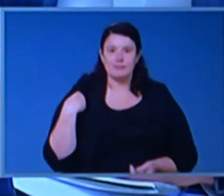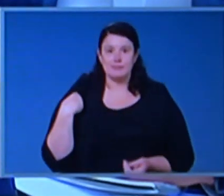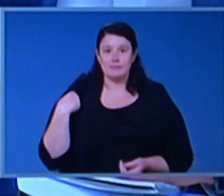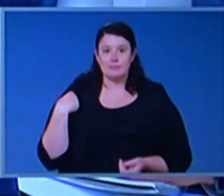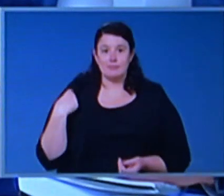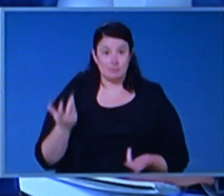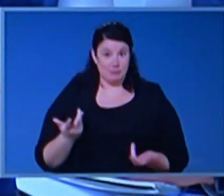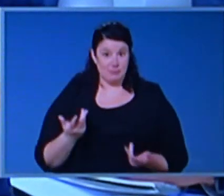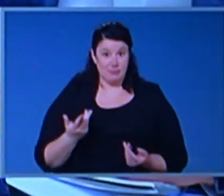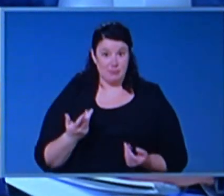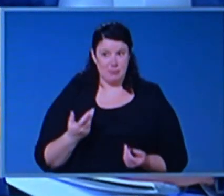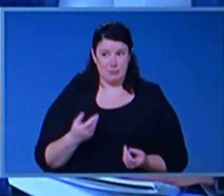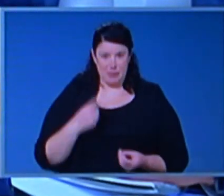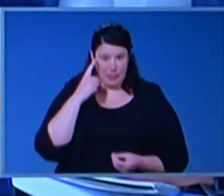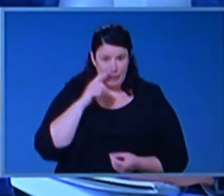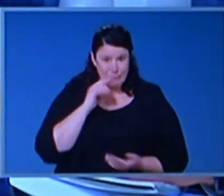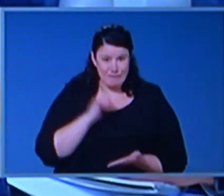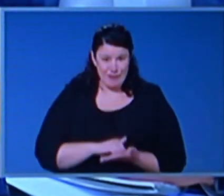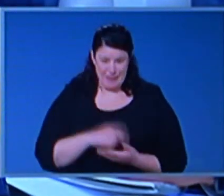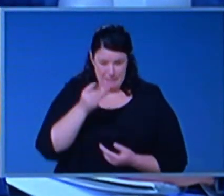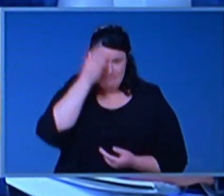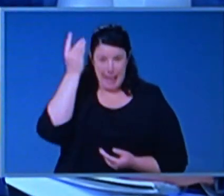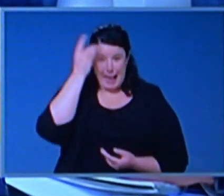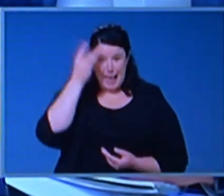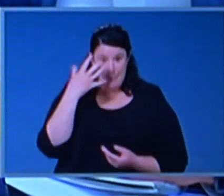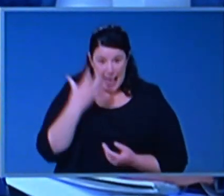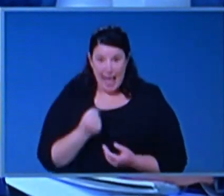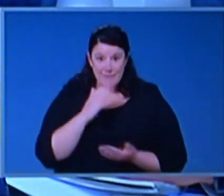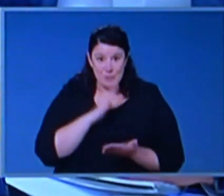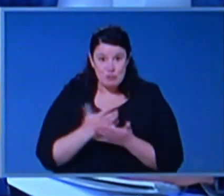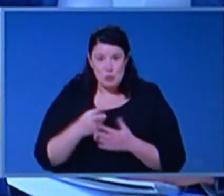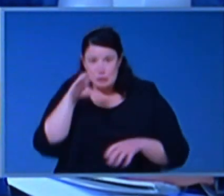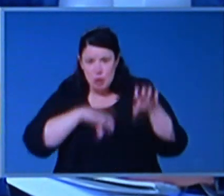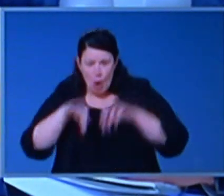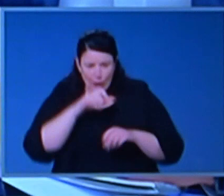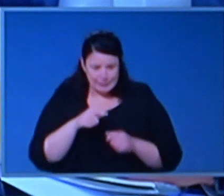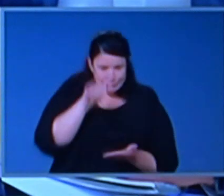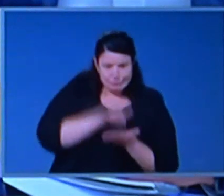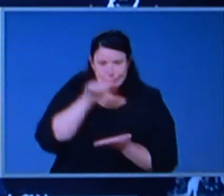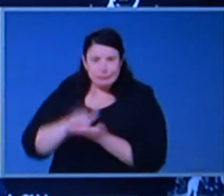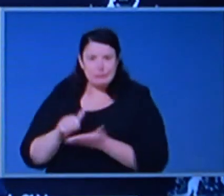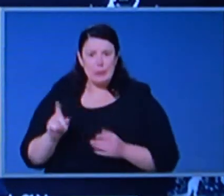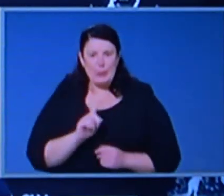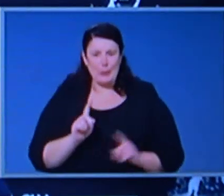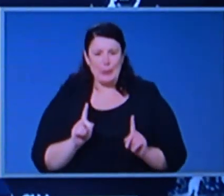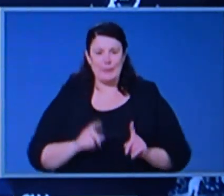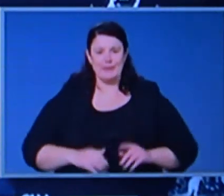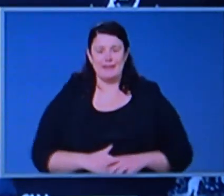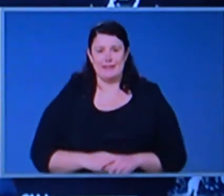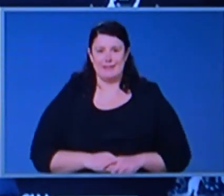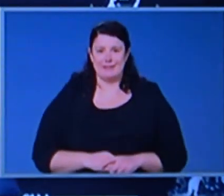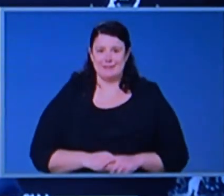an influential person, is there any scientific basis to either of these propositions?